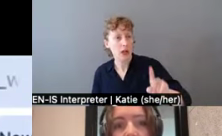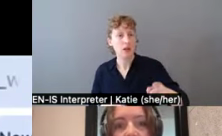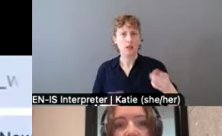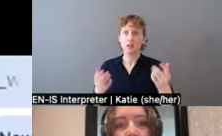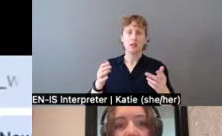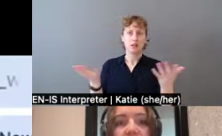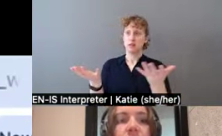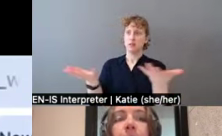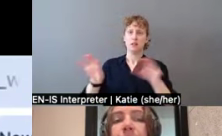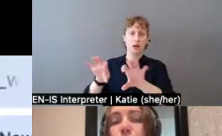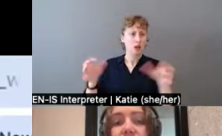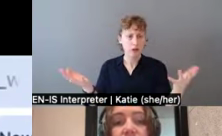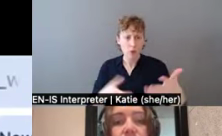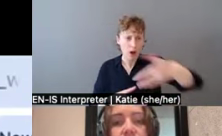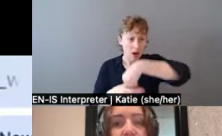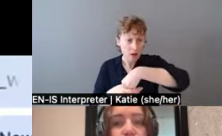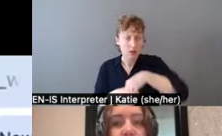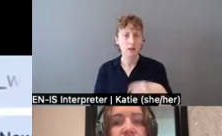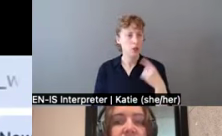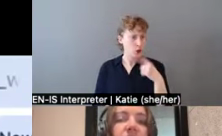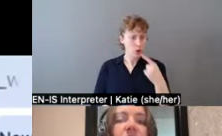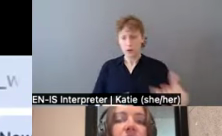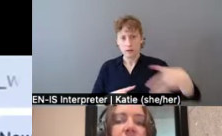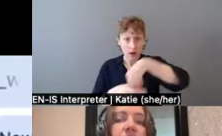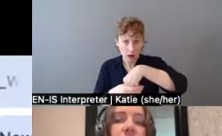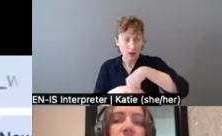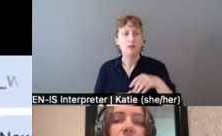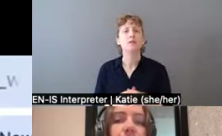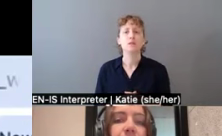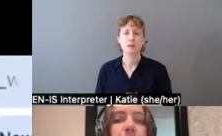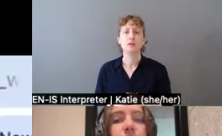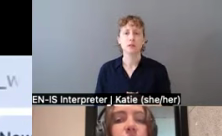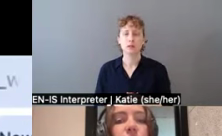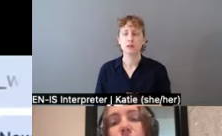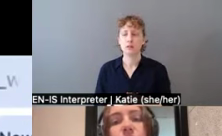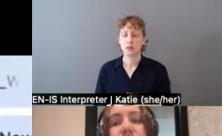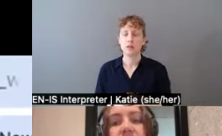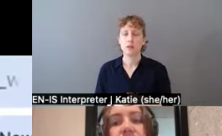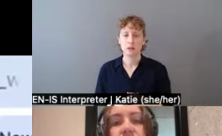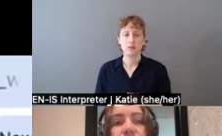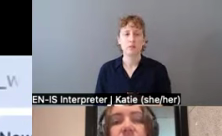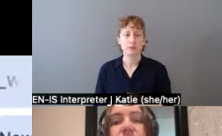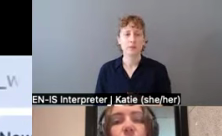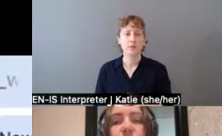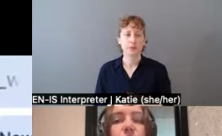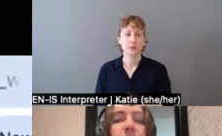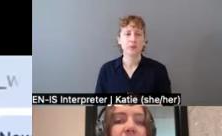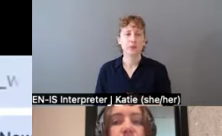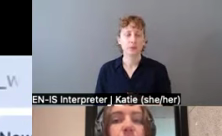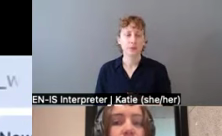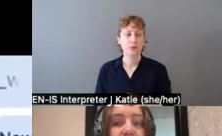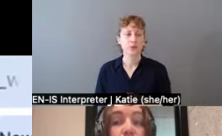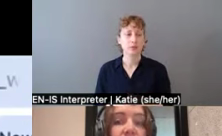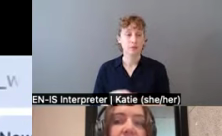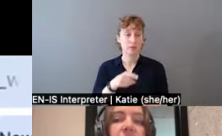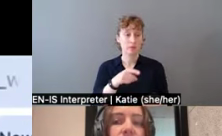that are involved in the project, who is involved in the project, and important to note that this overview might